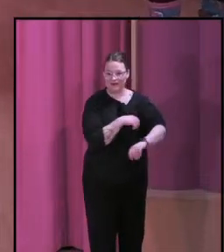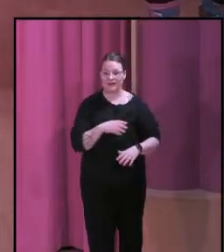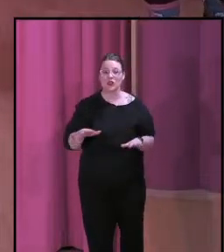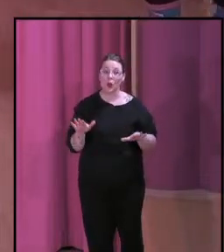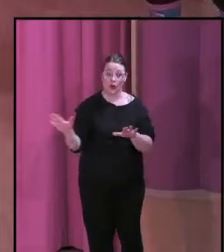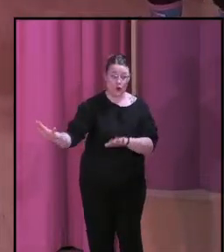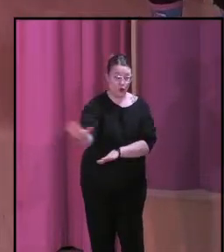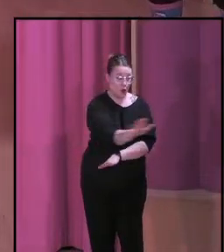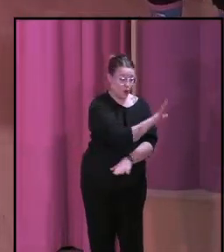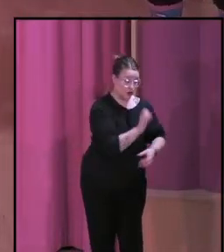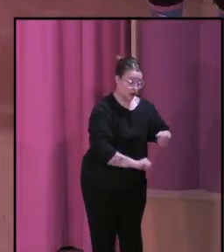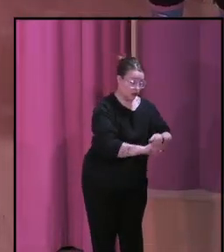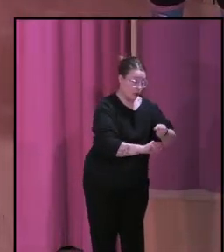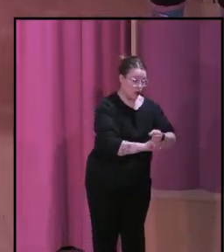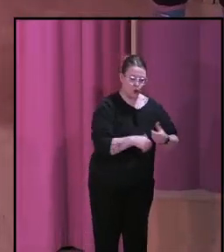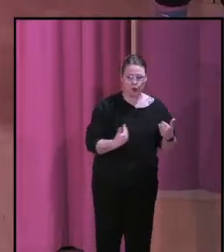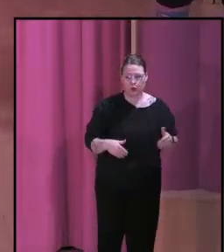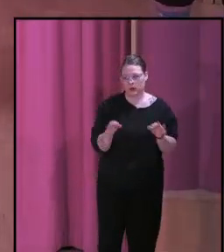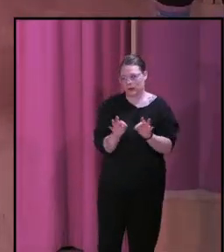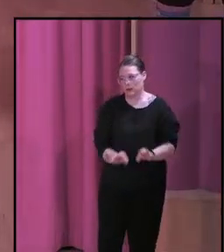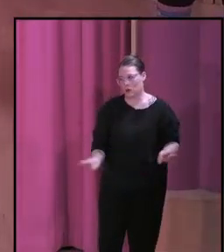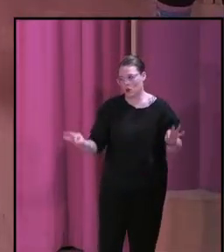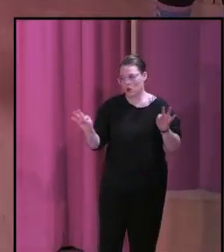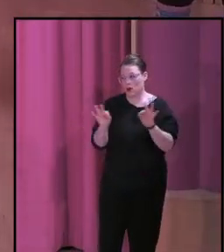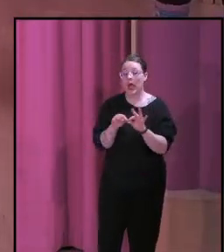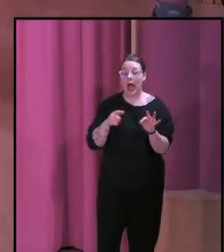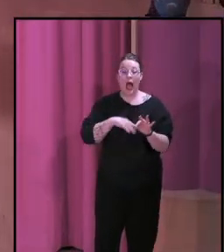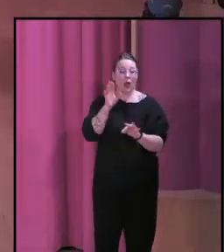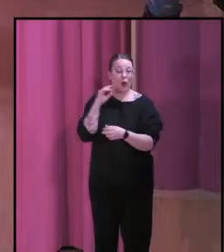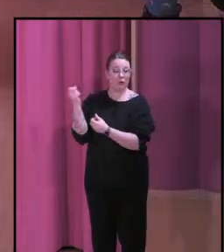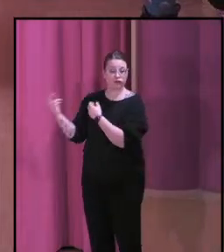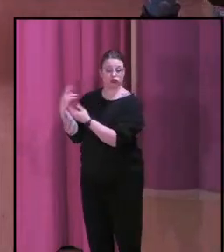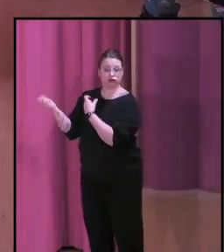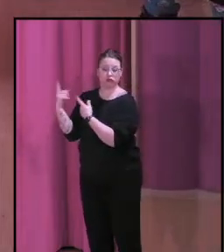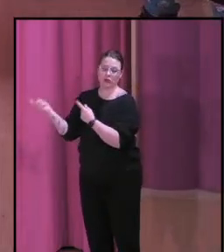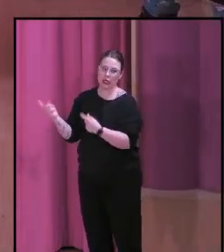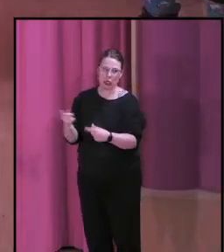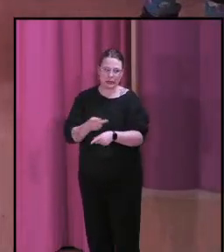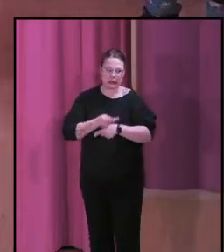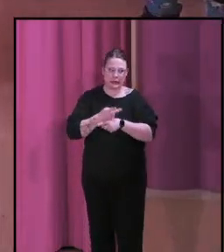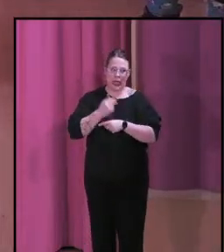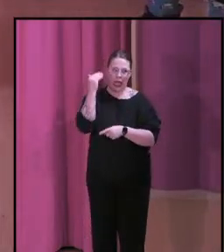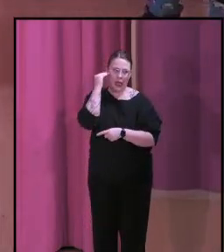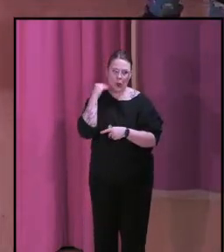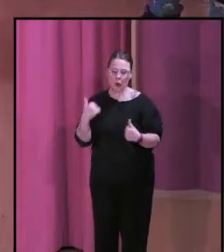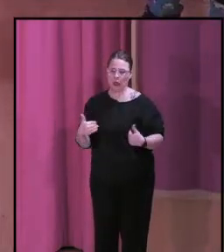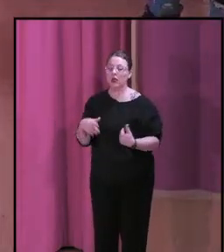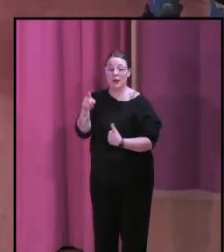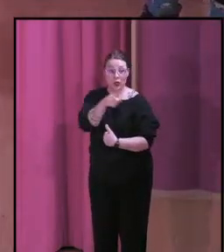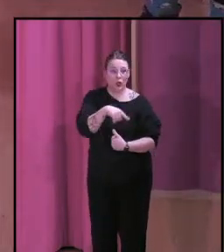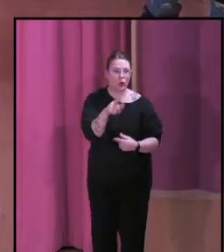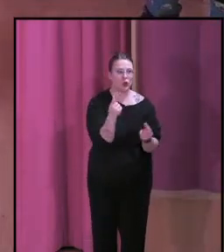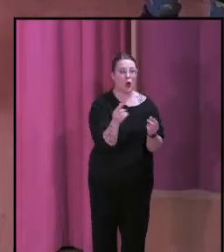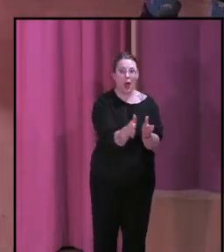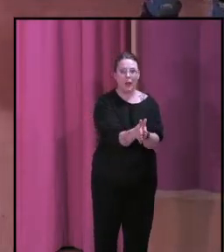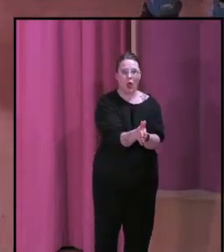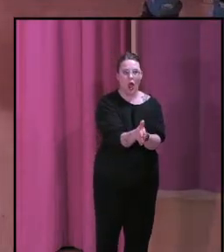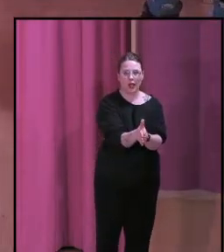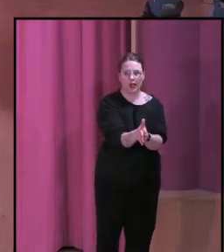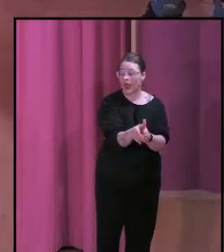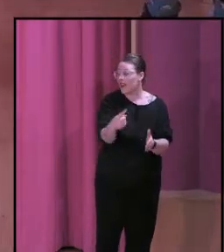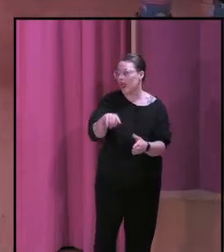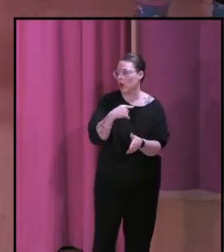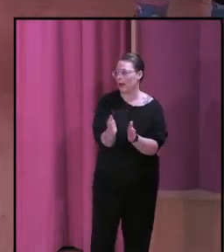important here. I'm going to get the yo-yos going around this tender head right there. And then if you could all applaud, and this is the best part, they're going to